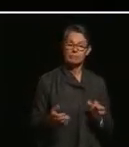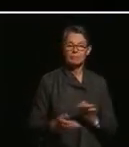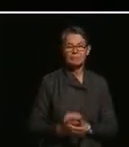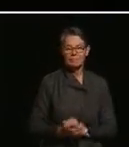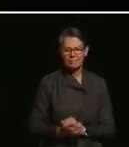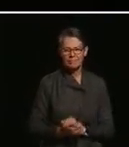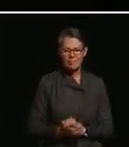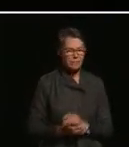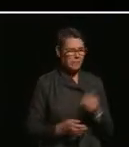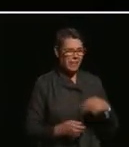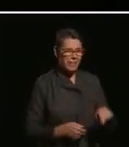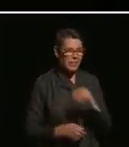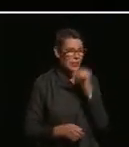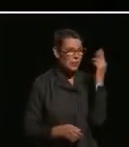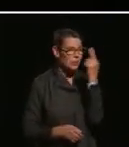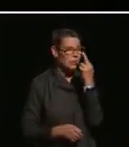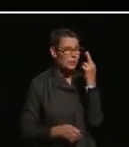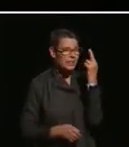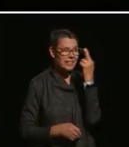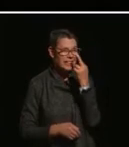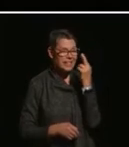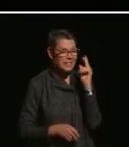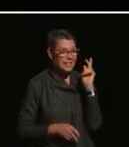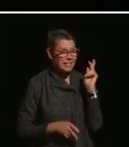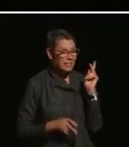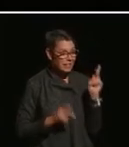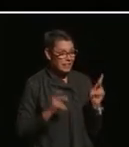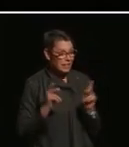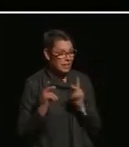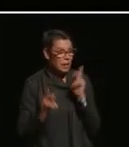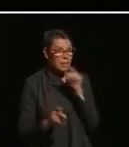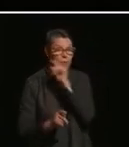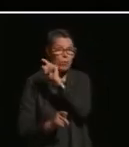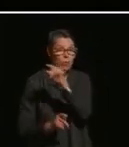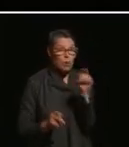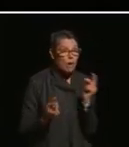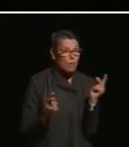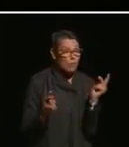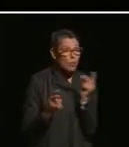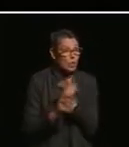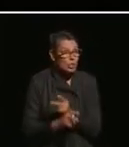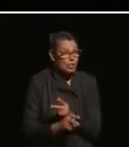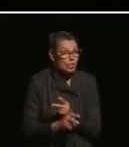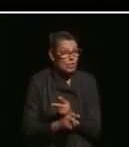They don't realize that other people's suffering is no consolation when you are suffering yourself.